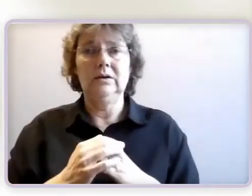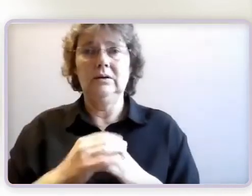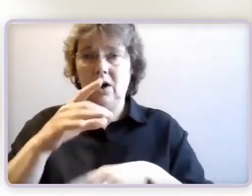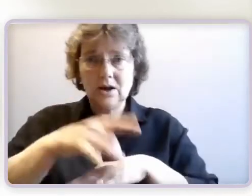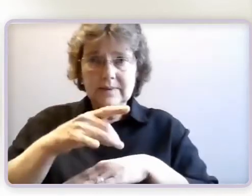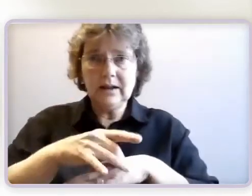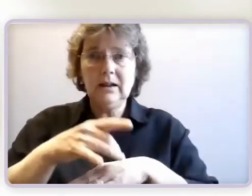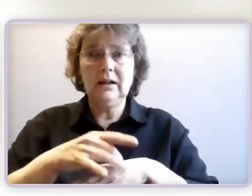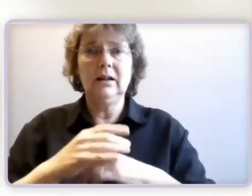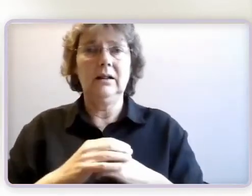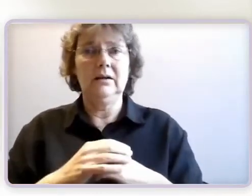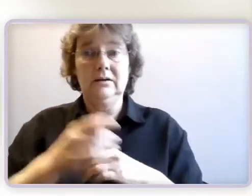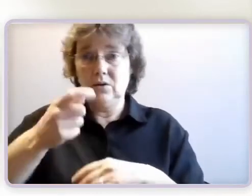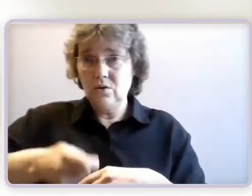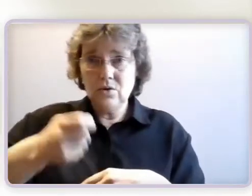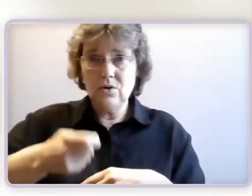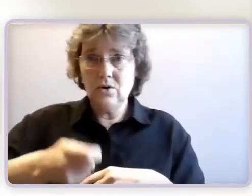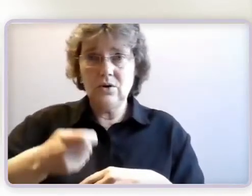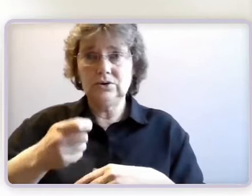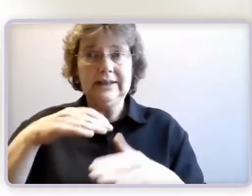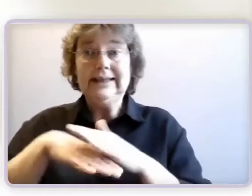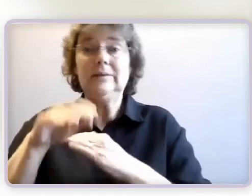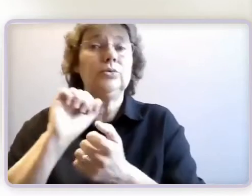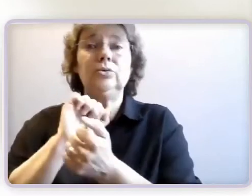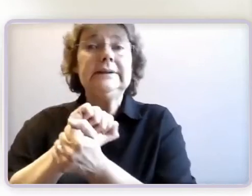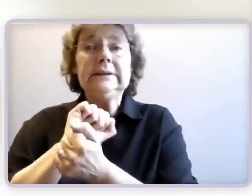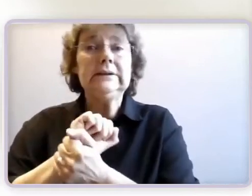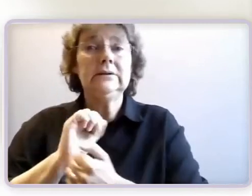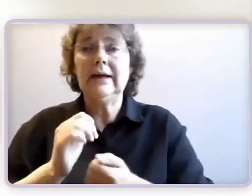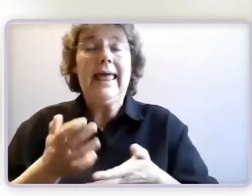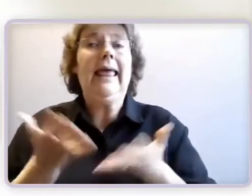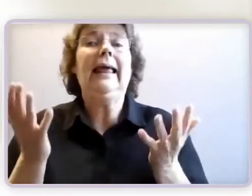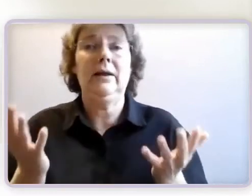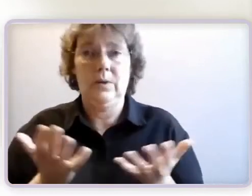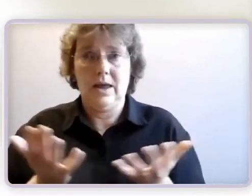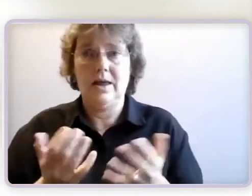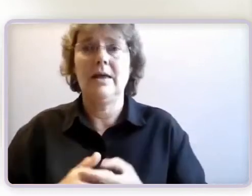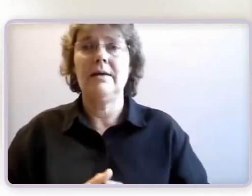hospital, at court, in prison, anywhere.